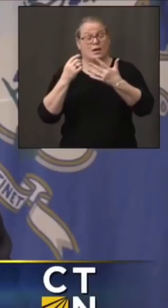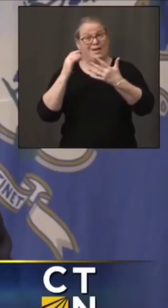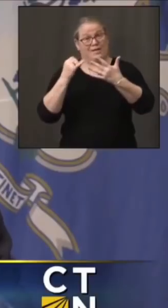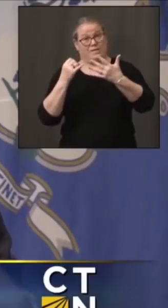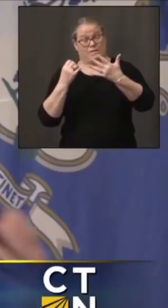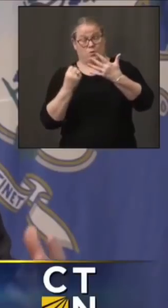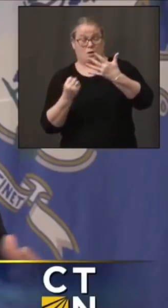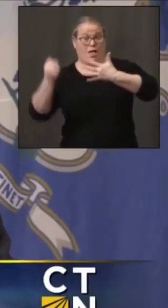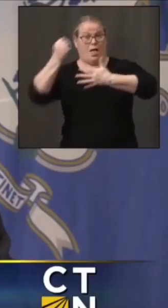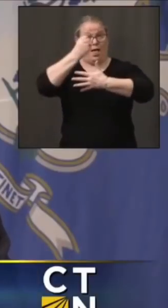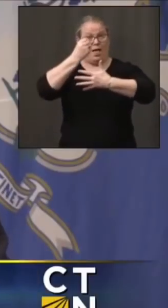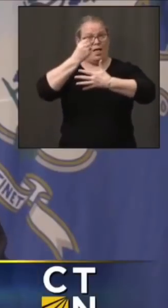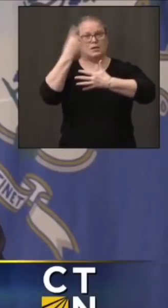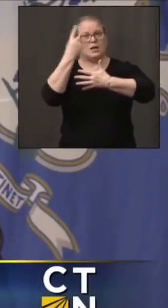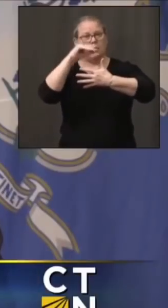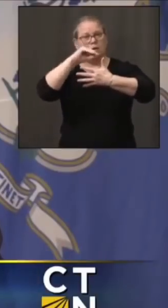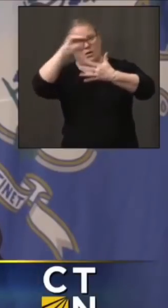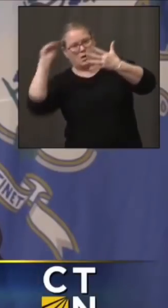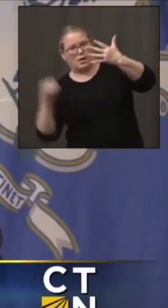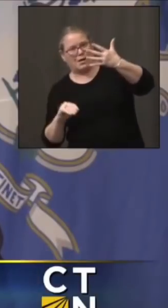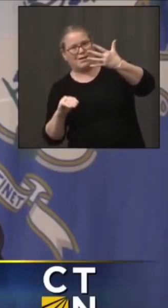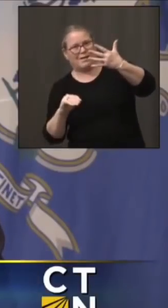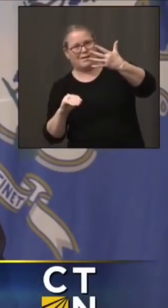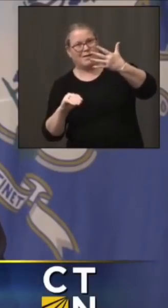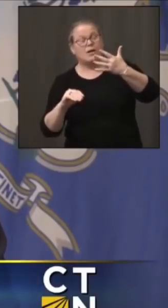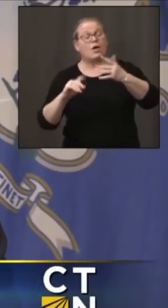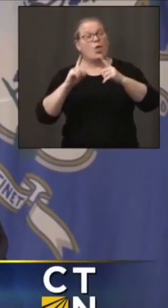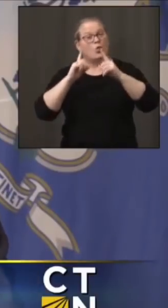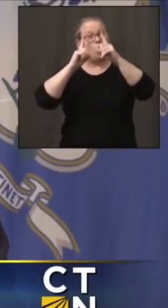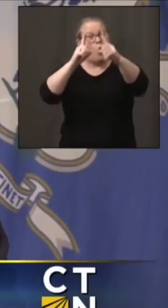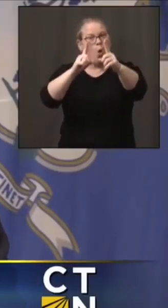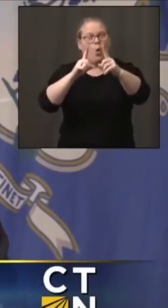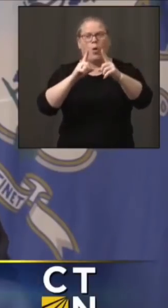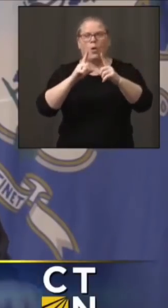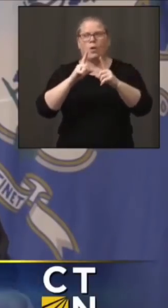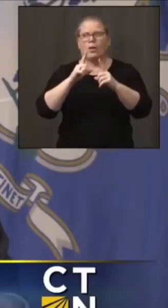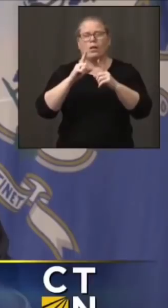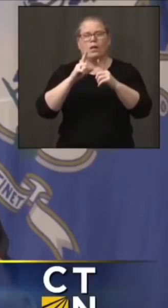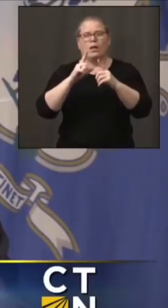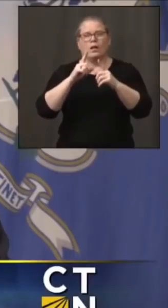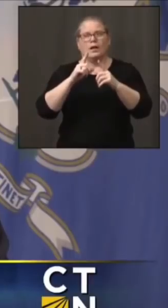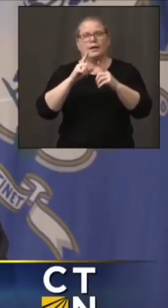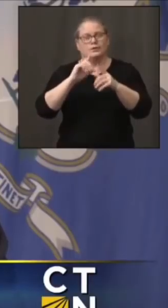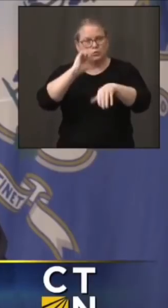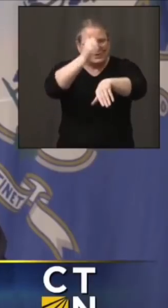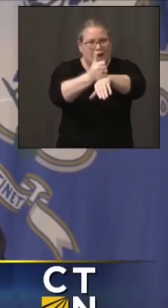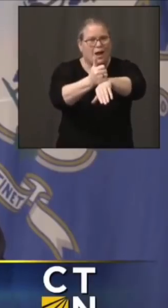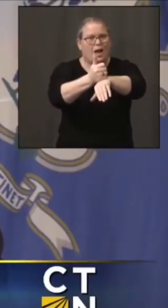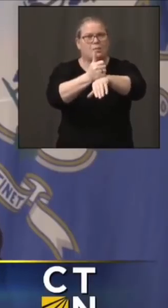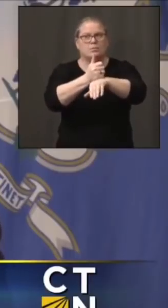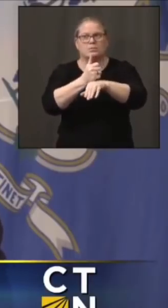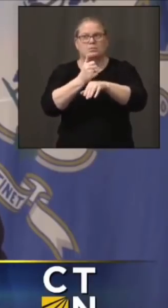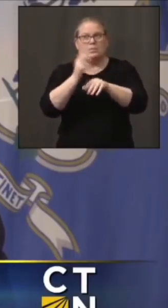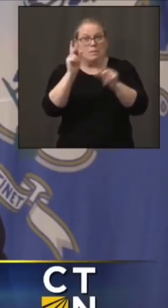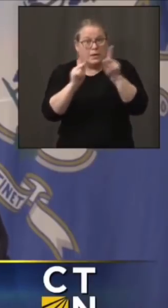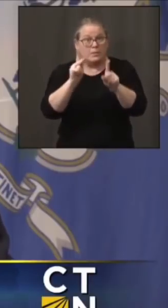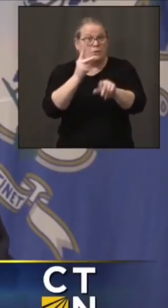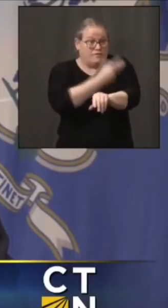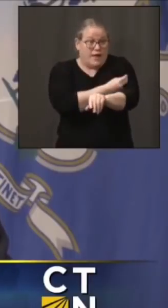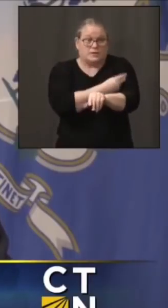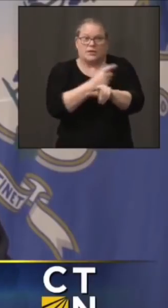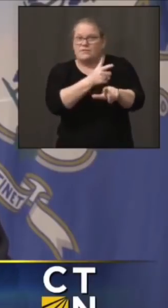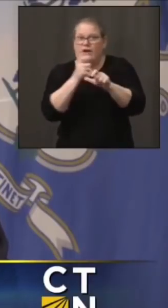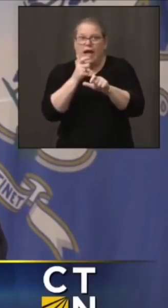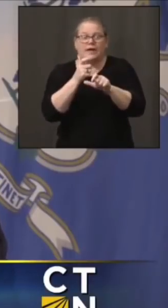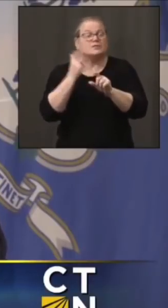our intent to get as many people vaccinated as fast as we can. We've got the platform in place, the infrastructure to do that. What limits us